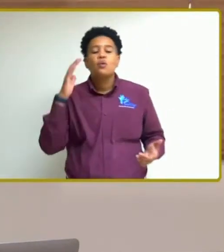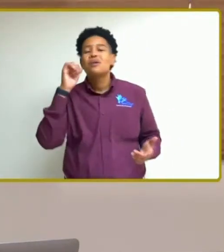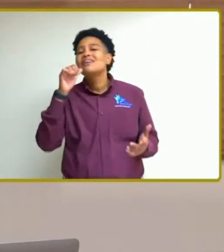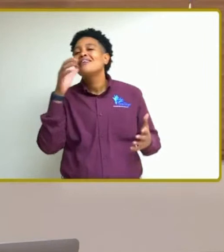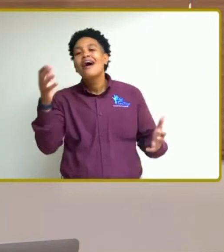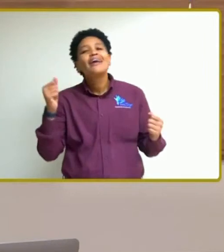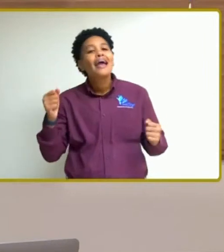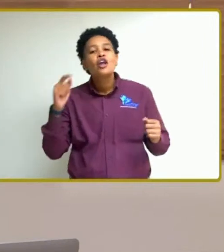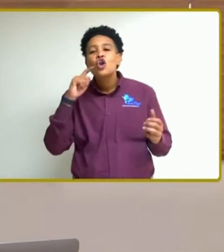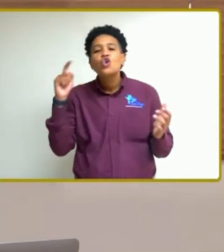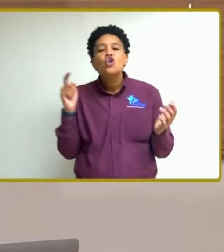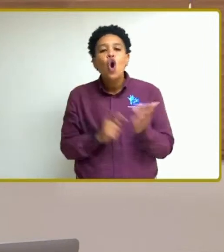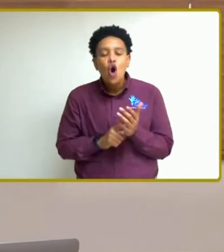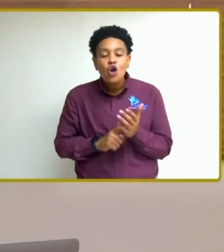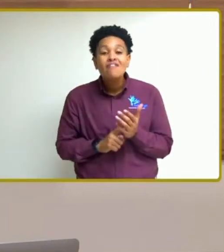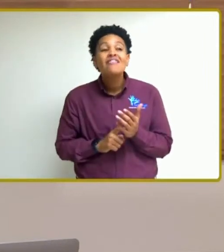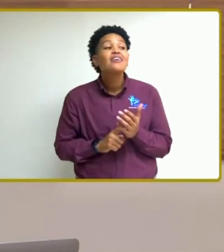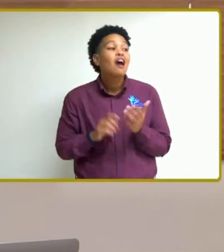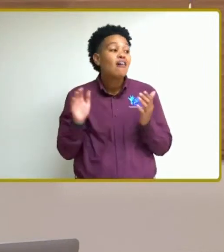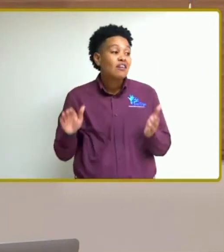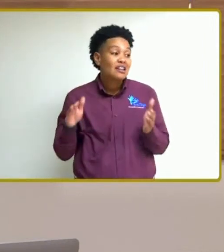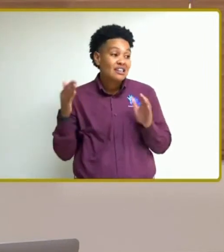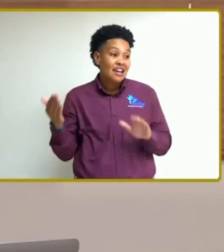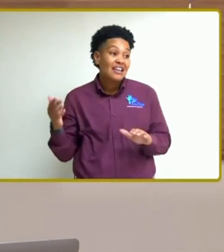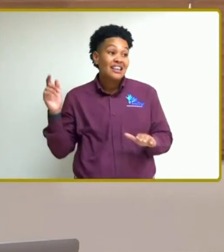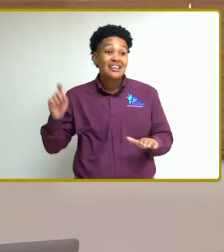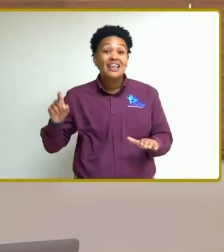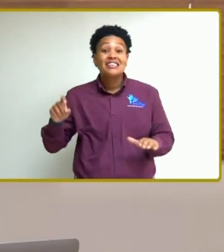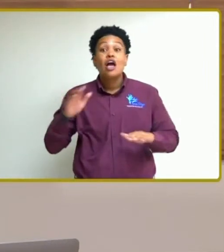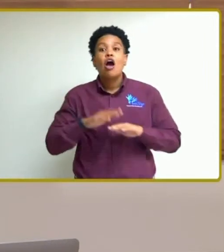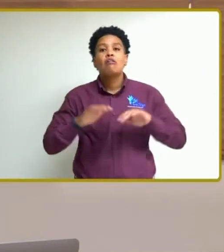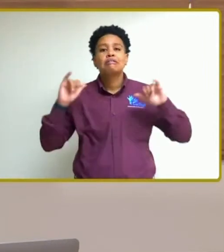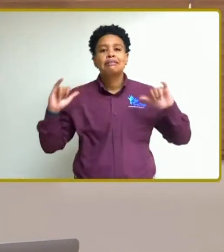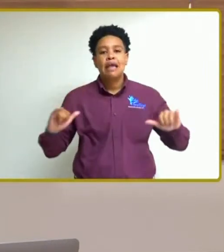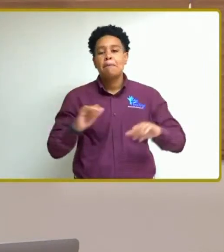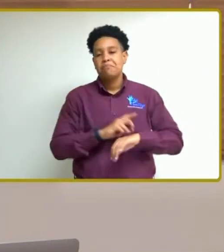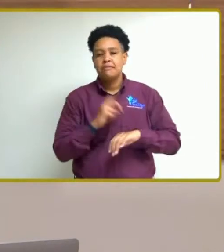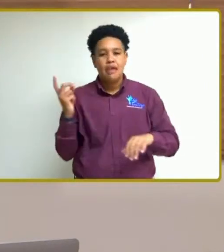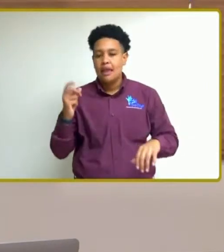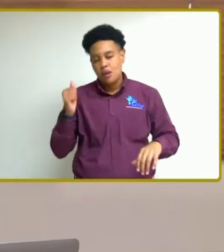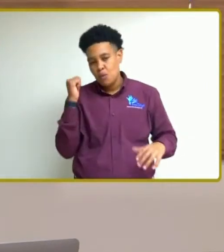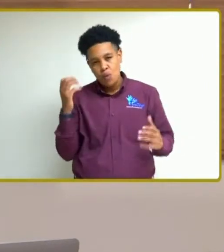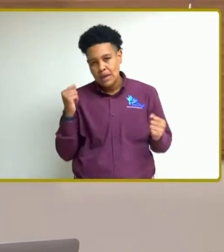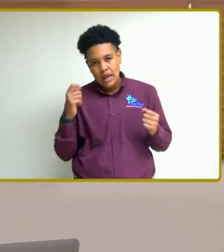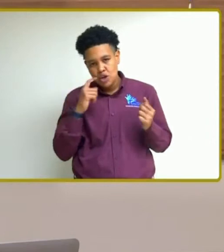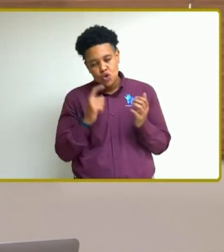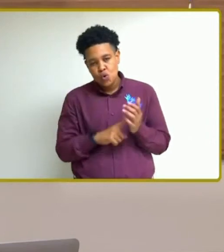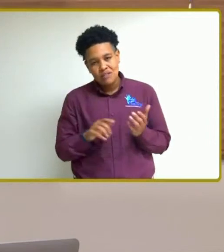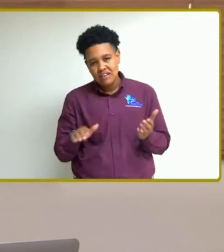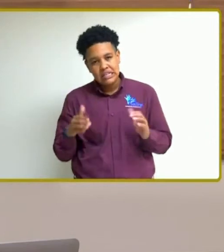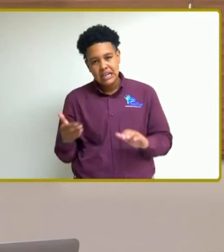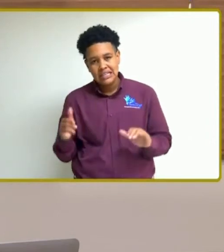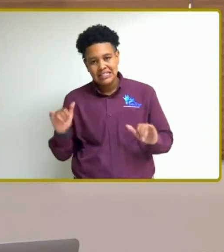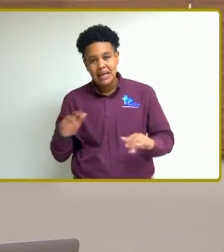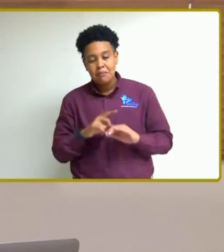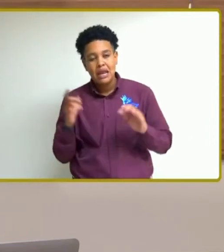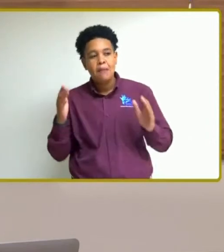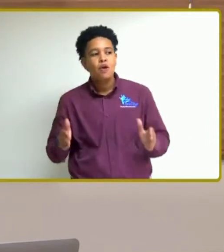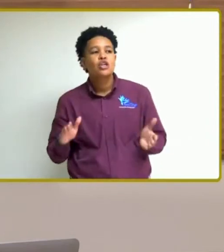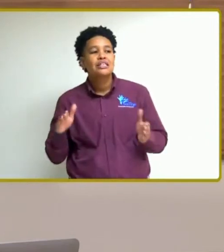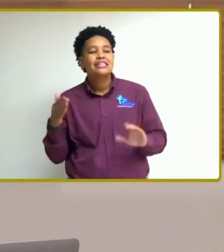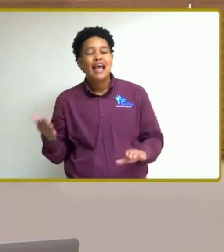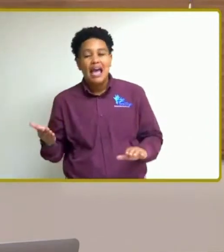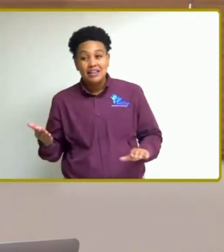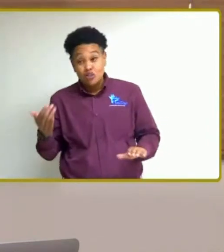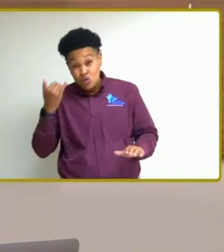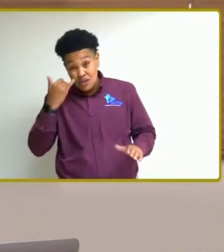the notification of a death necessarily on the same day that the person dies. So if